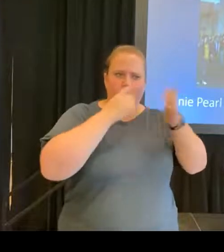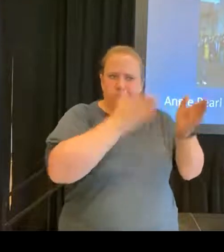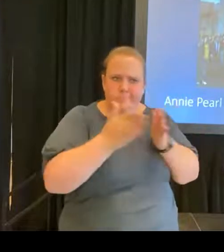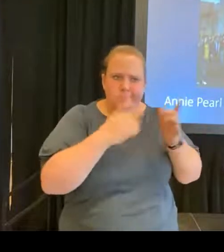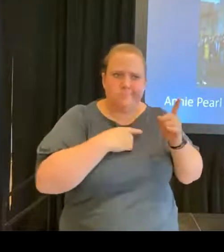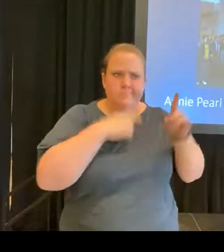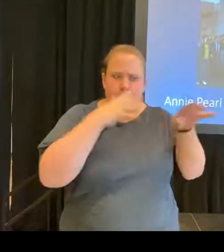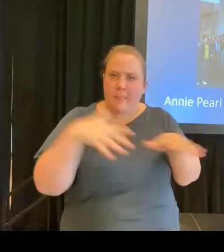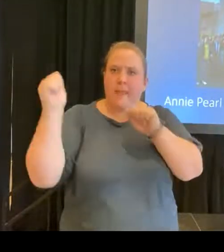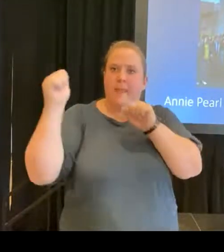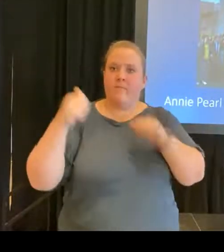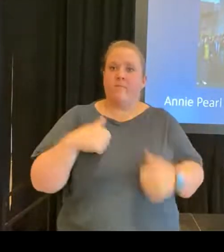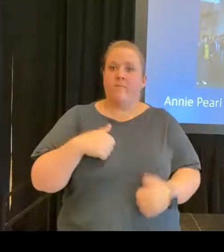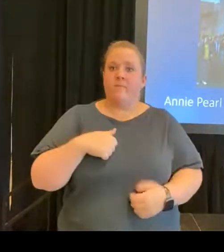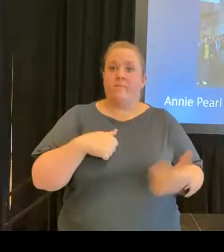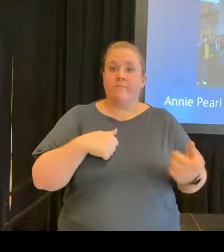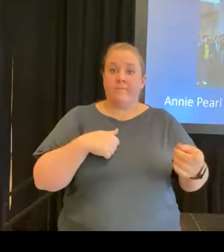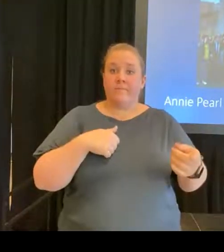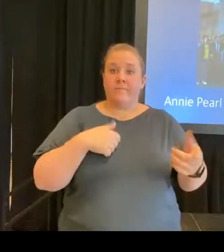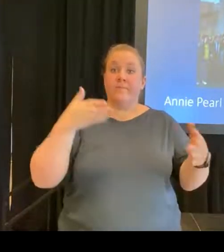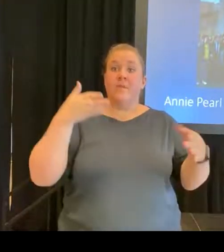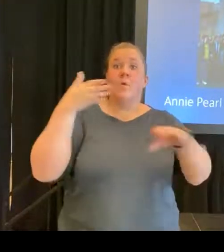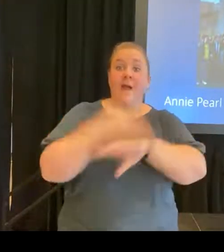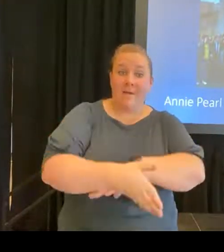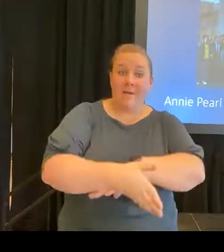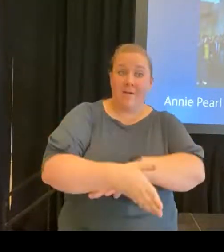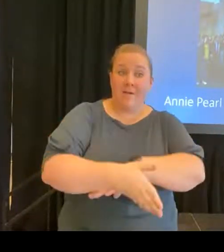they stopped that after Reimagine.